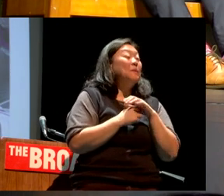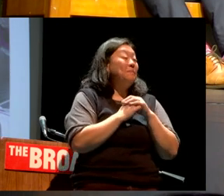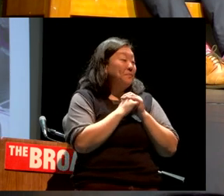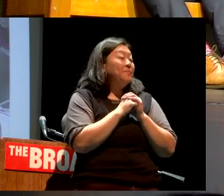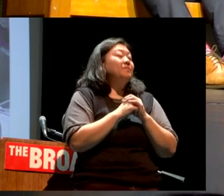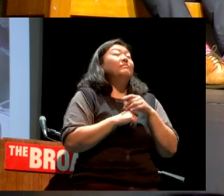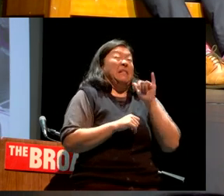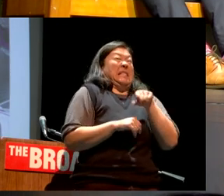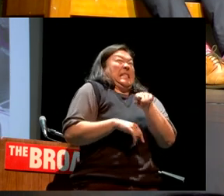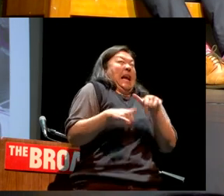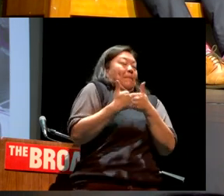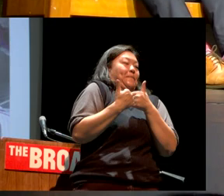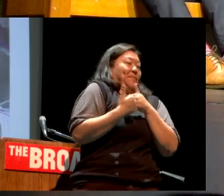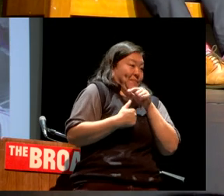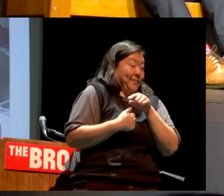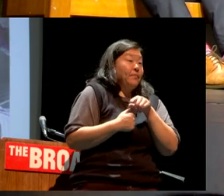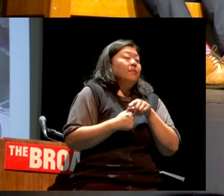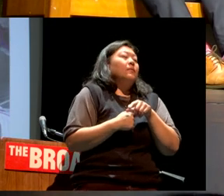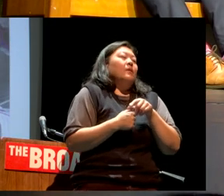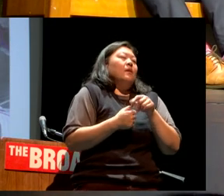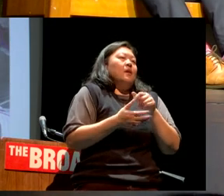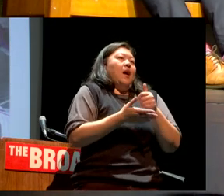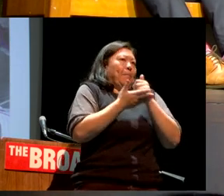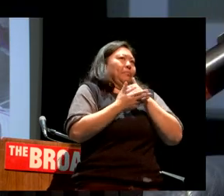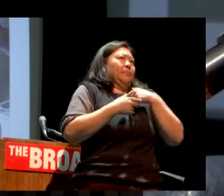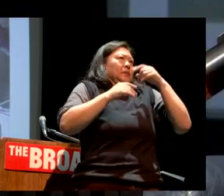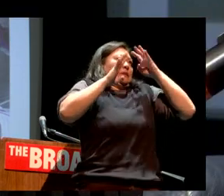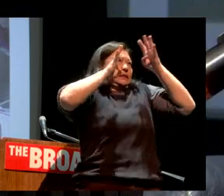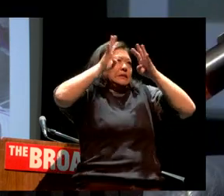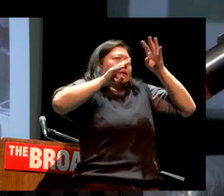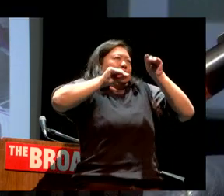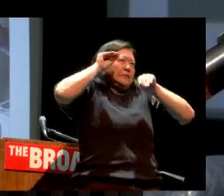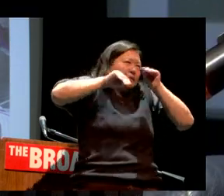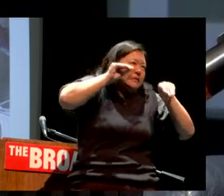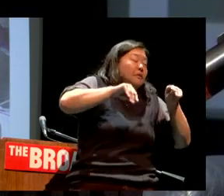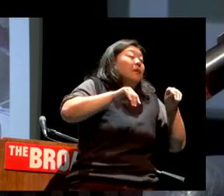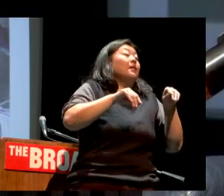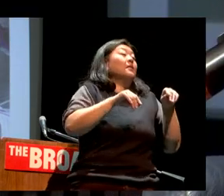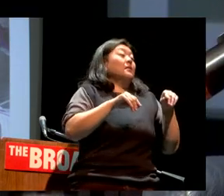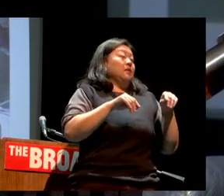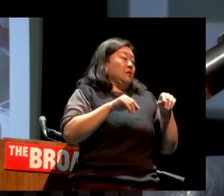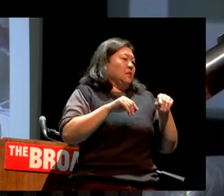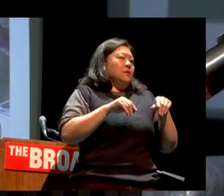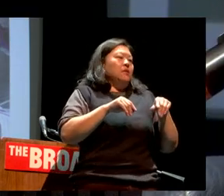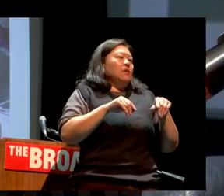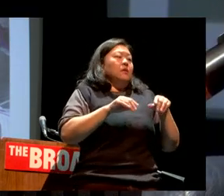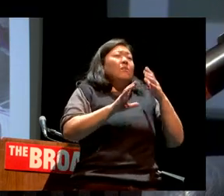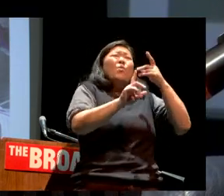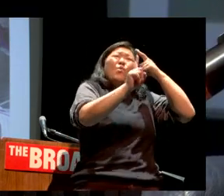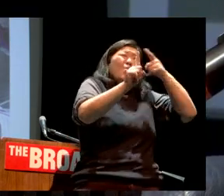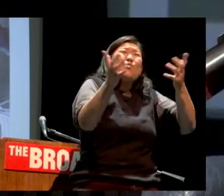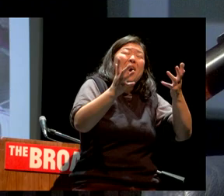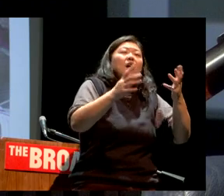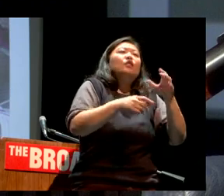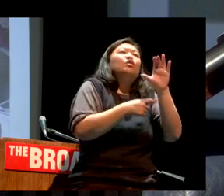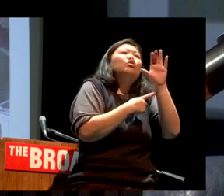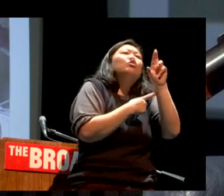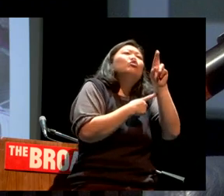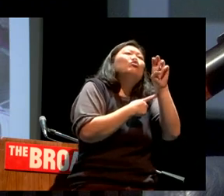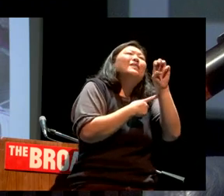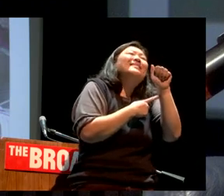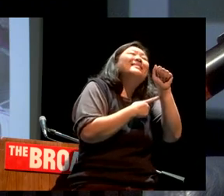lot more stuff coming around that. But the process was really, you know, smooth and magical for us. Good thing is that we continue to do things together. So I